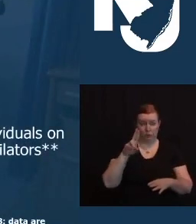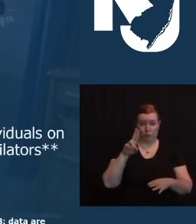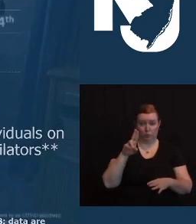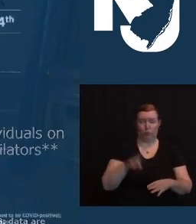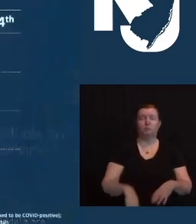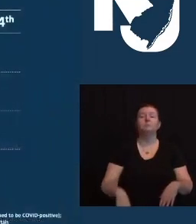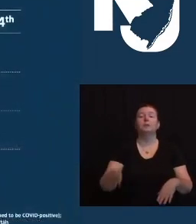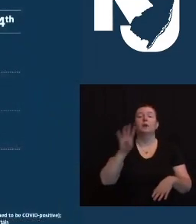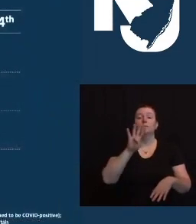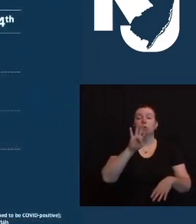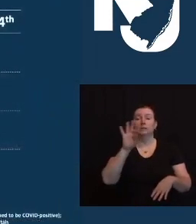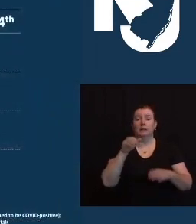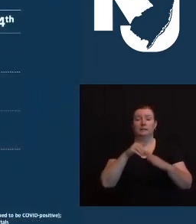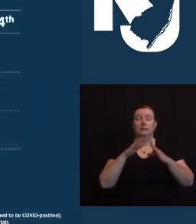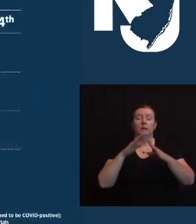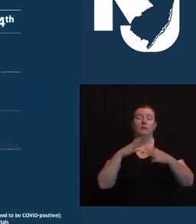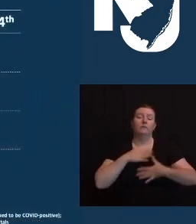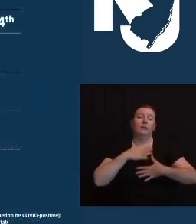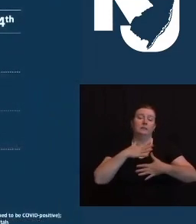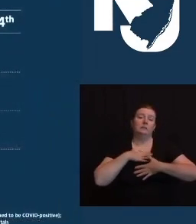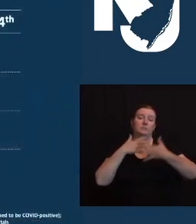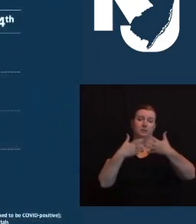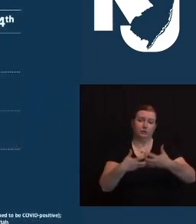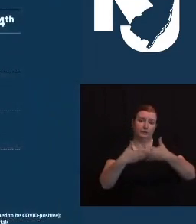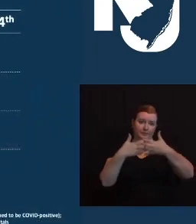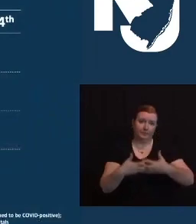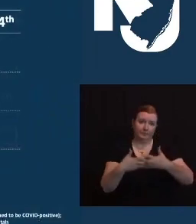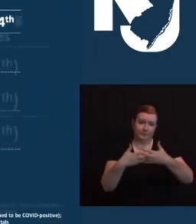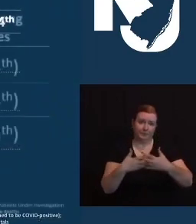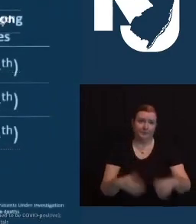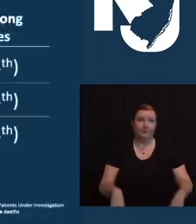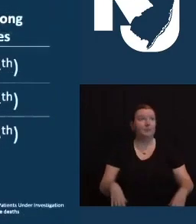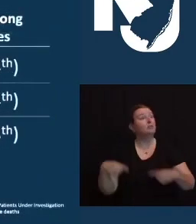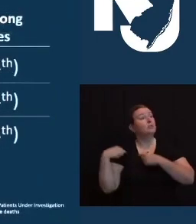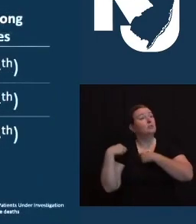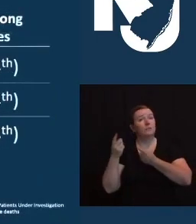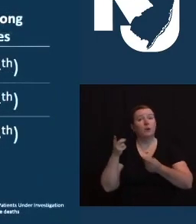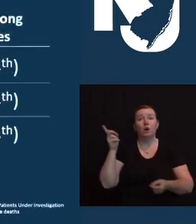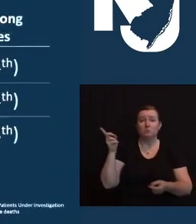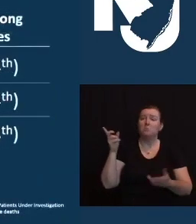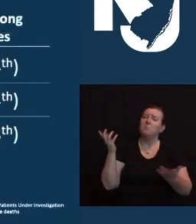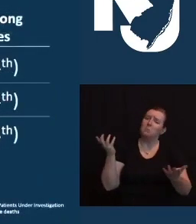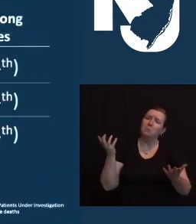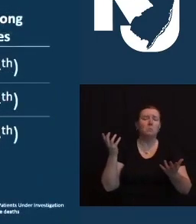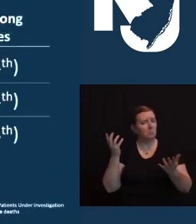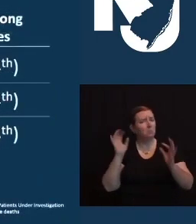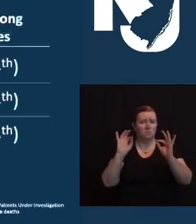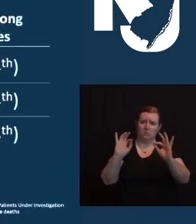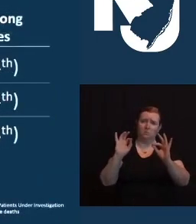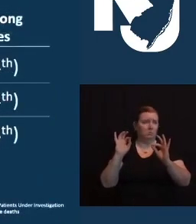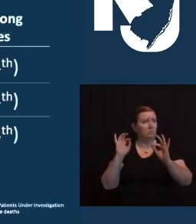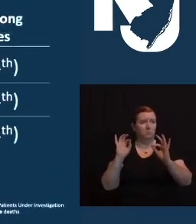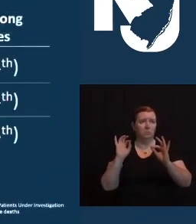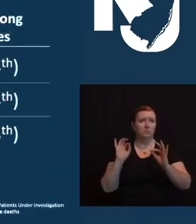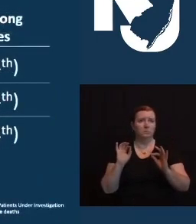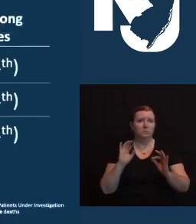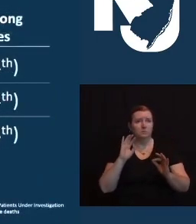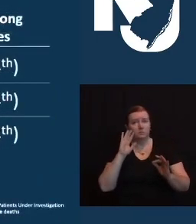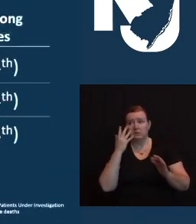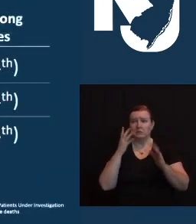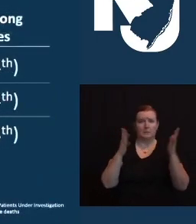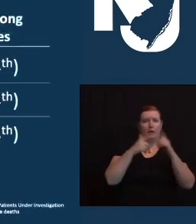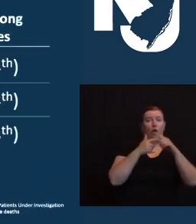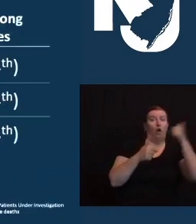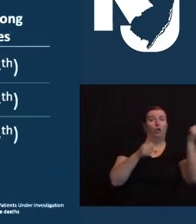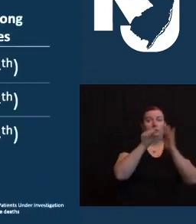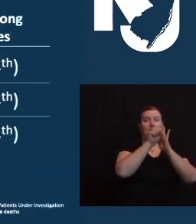of the metrics in our healthcare system continue to trend positively, and we are seeing our standing in the national rankings continuing to